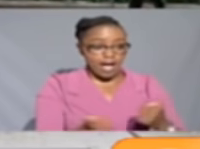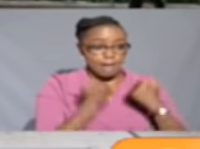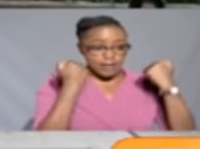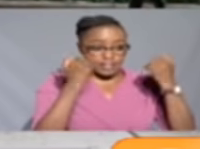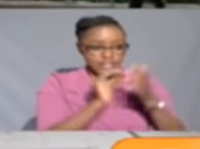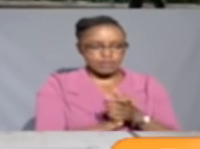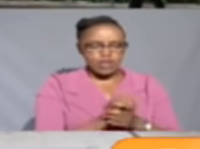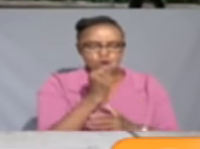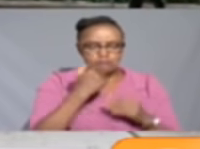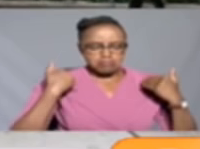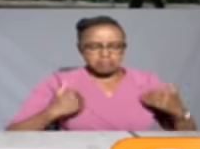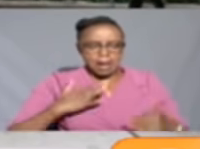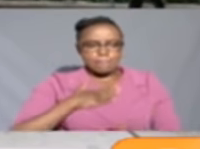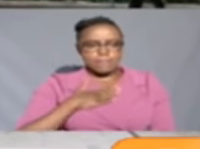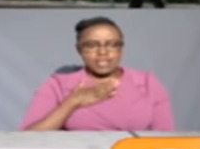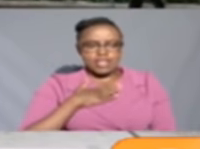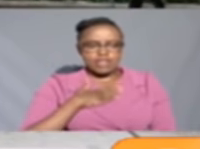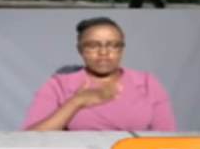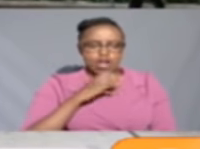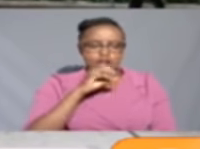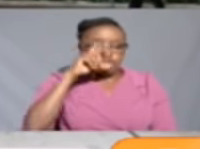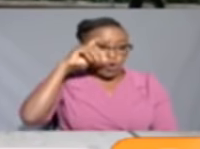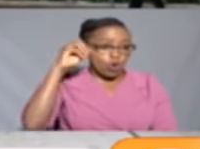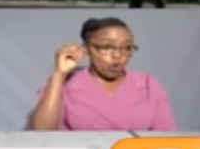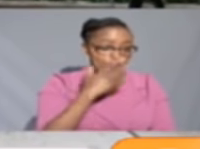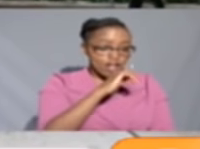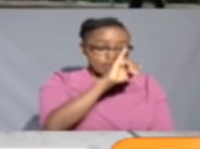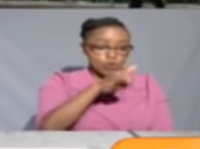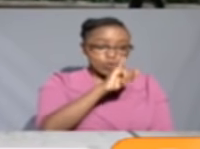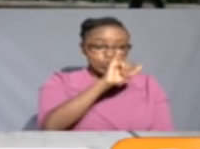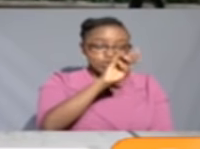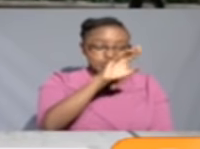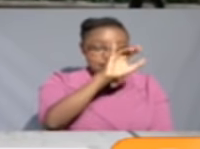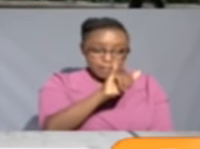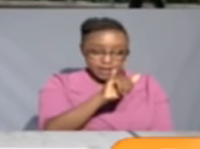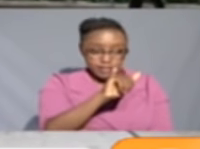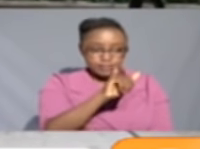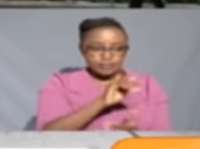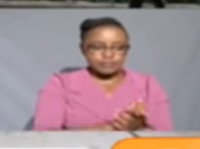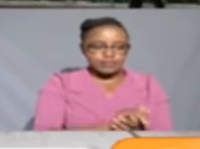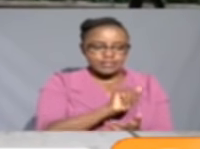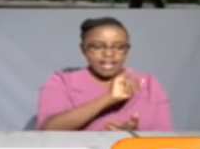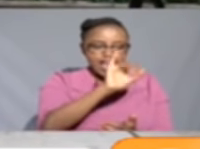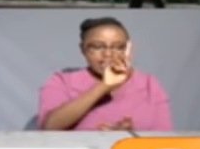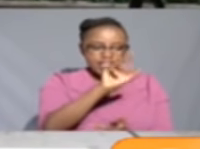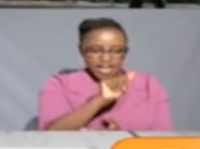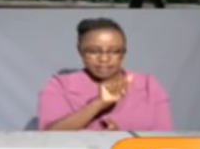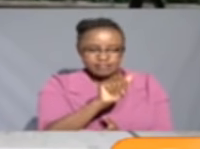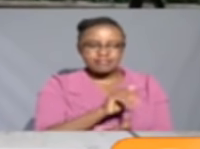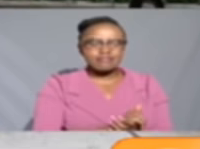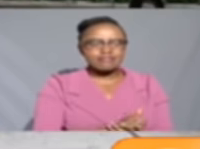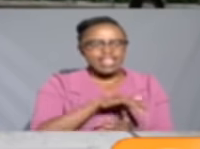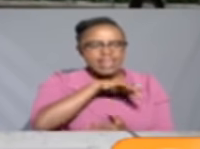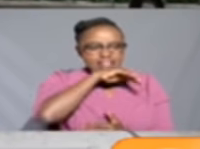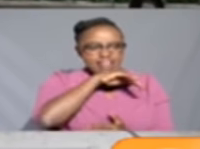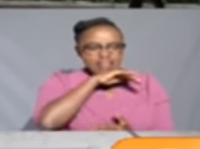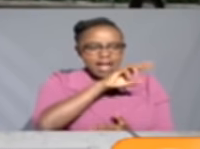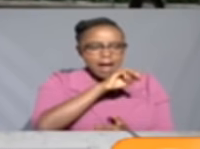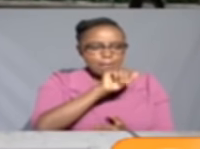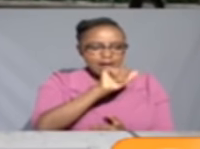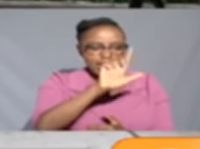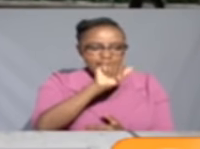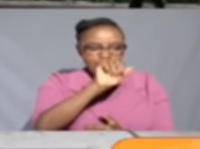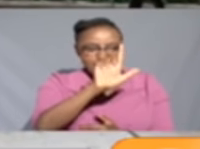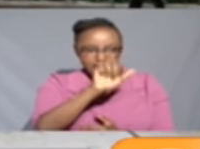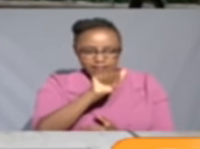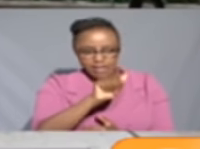it was just myself, Orengo, Jimmy, Ida, Raila, Malala, and